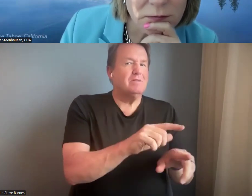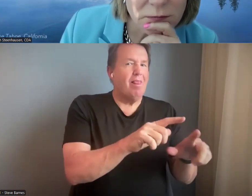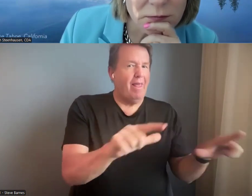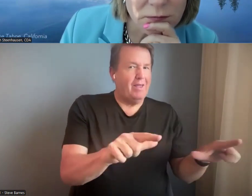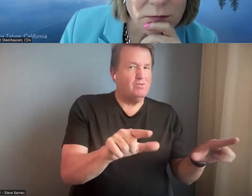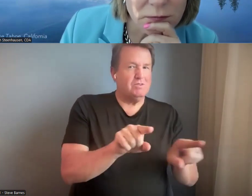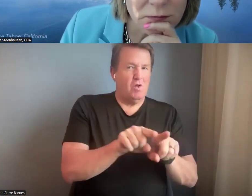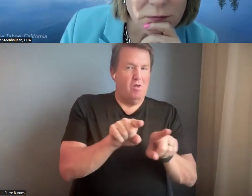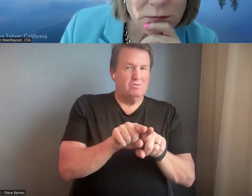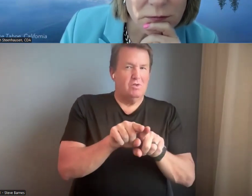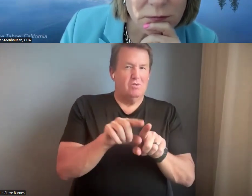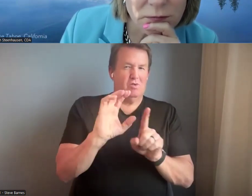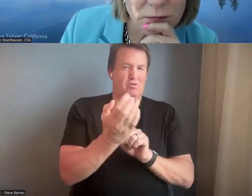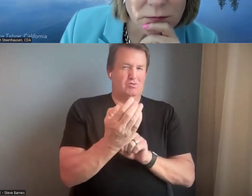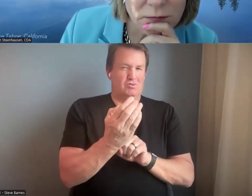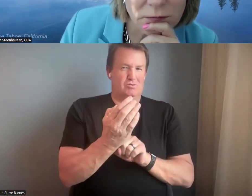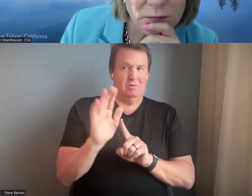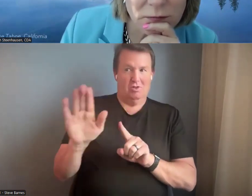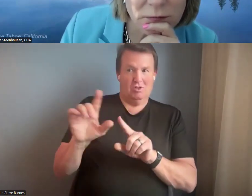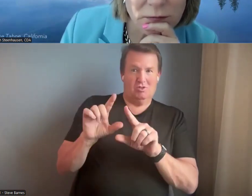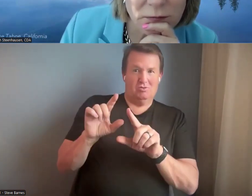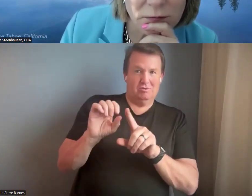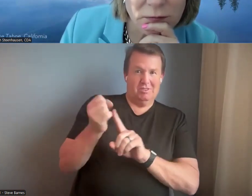it was Japanese, and it's the